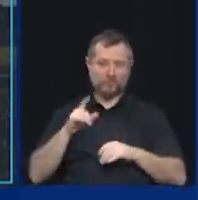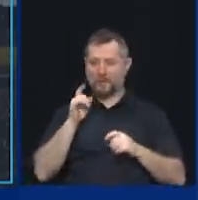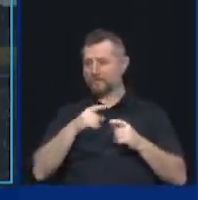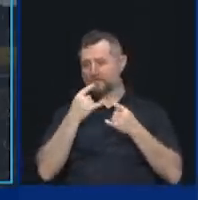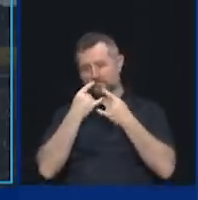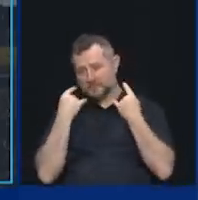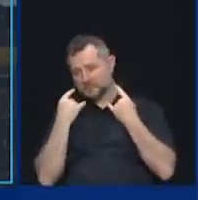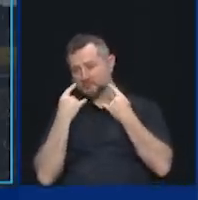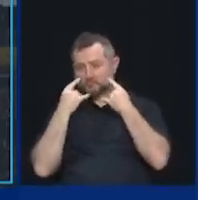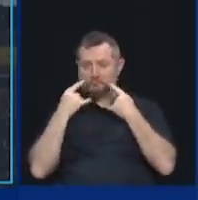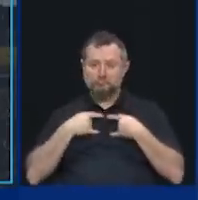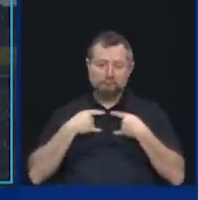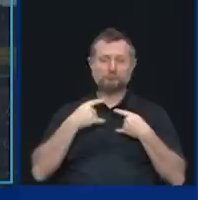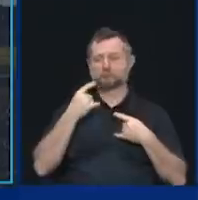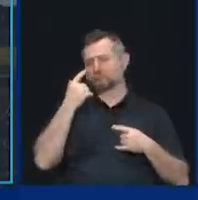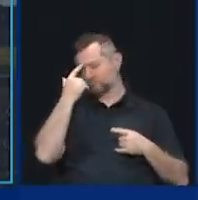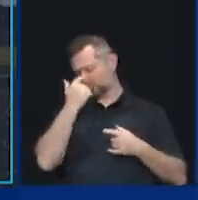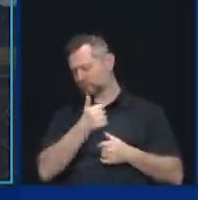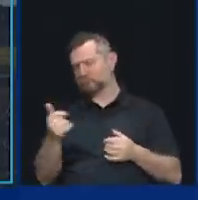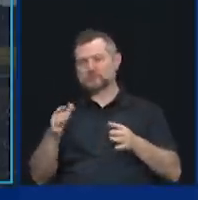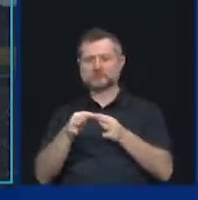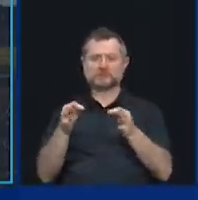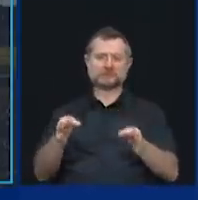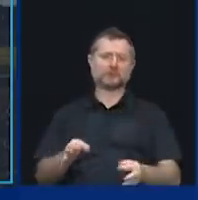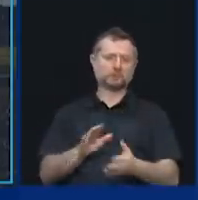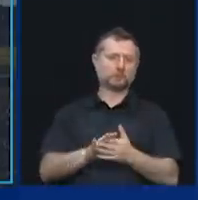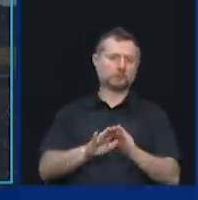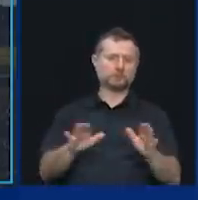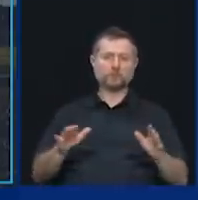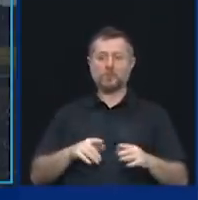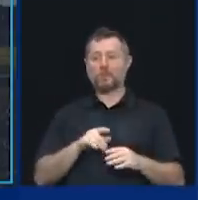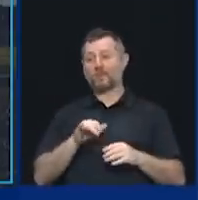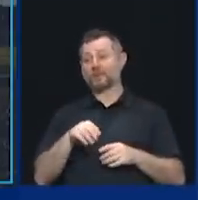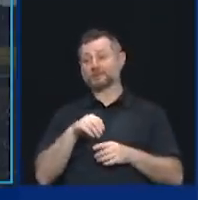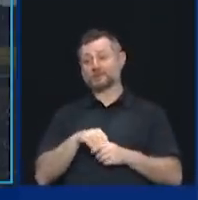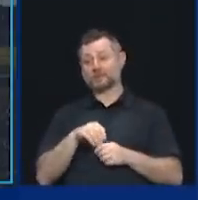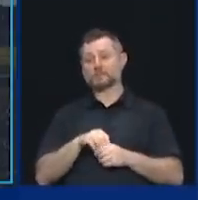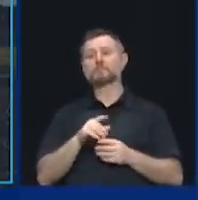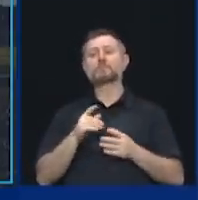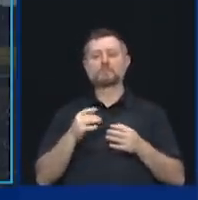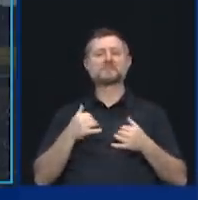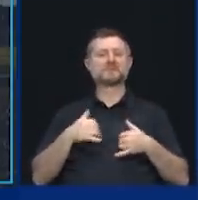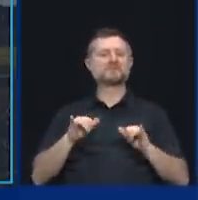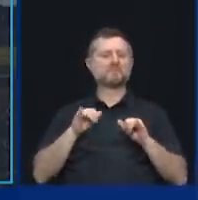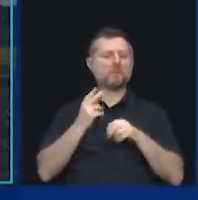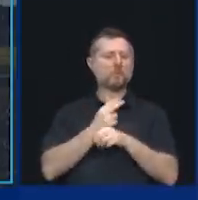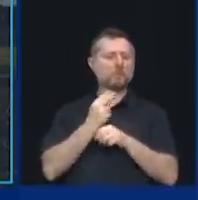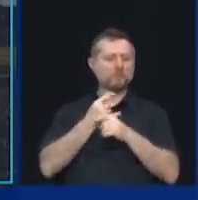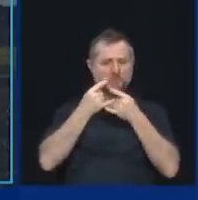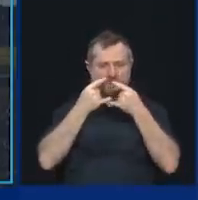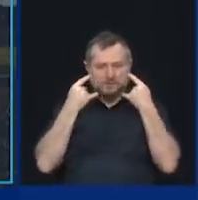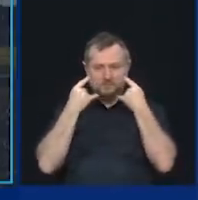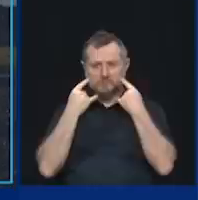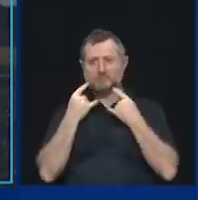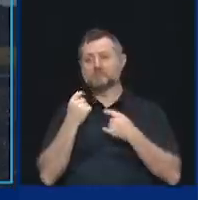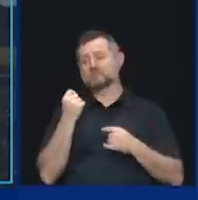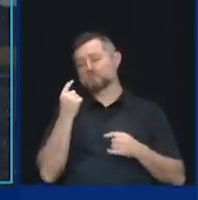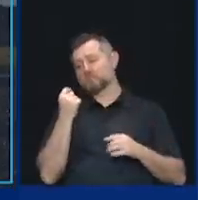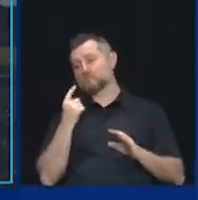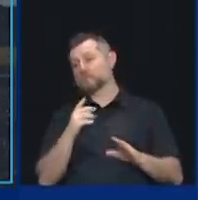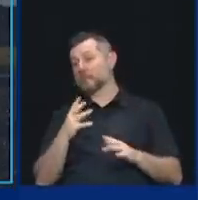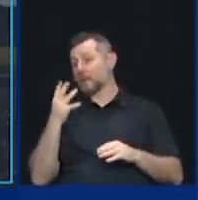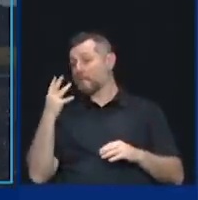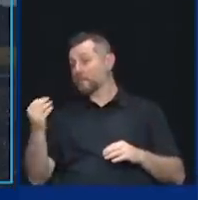In other words, children wear masks in school inside. When they're outside of the school building,